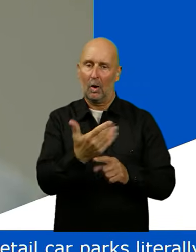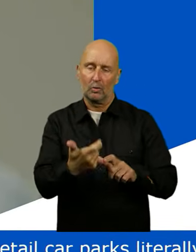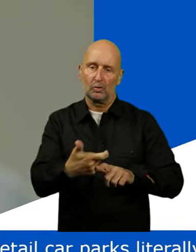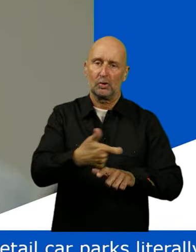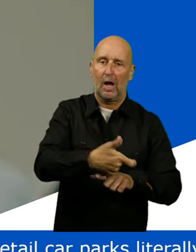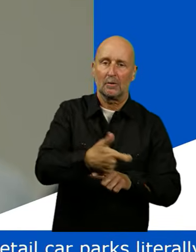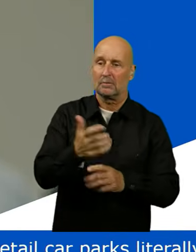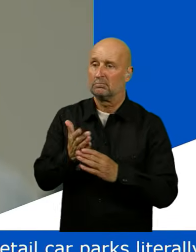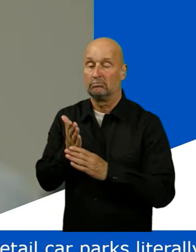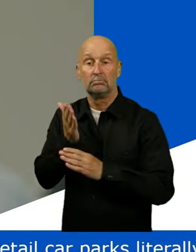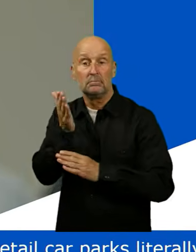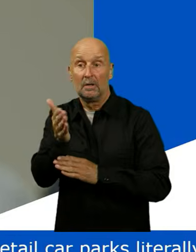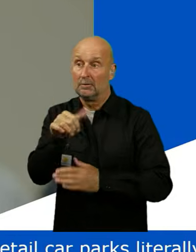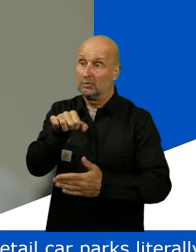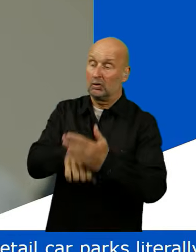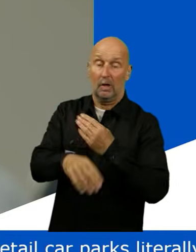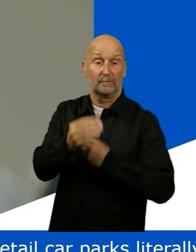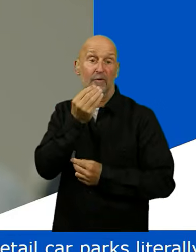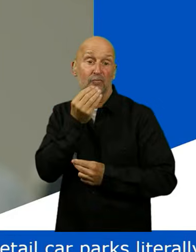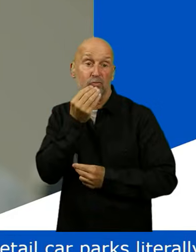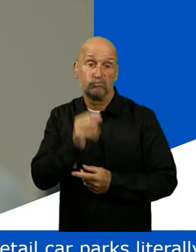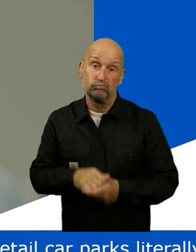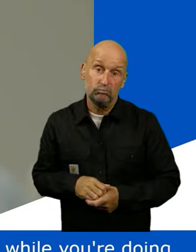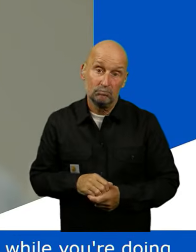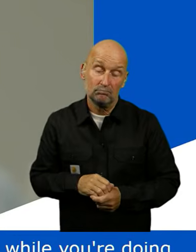while you're doing the grocery shopping, or,